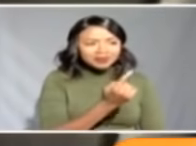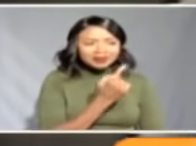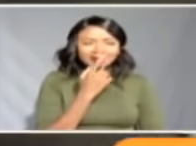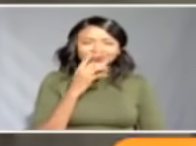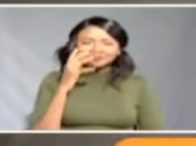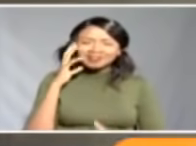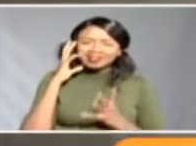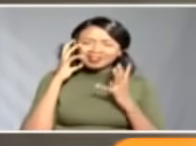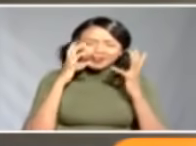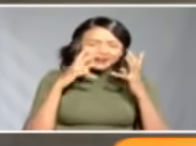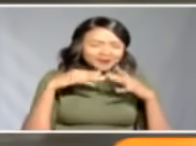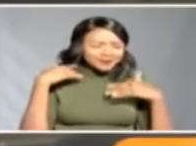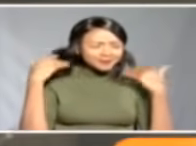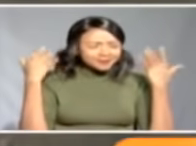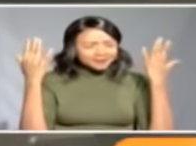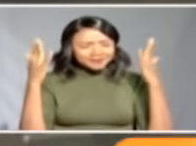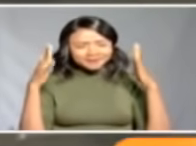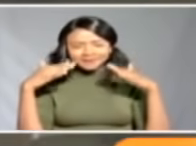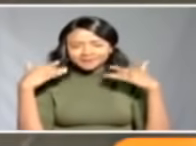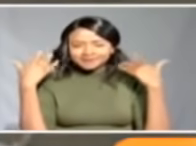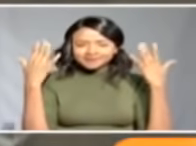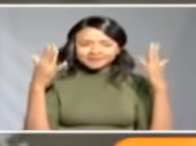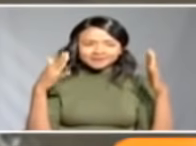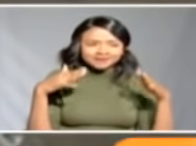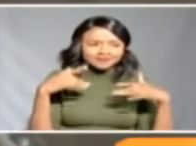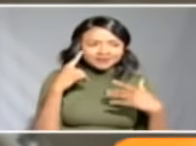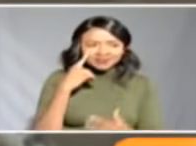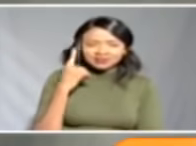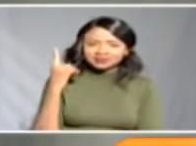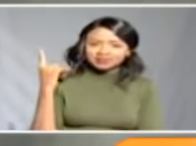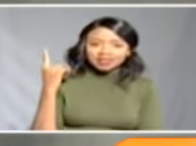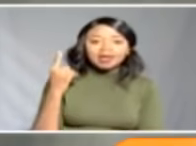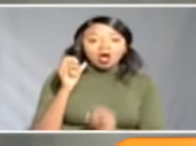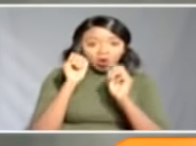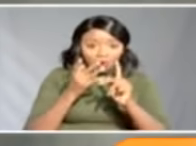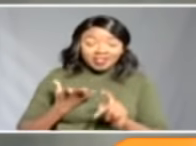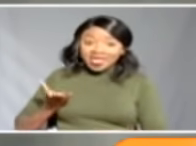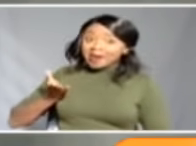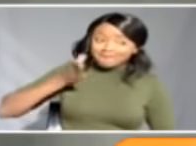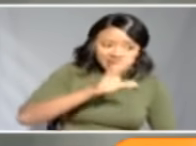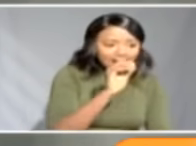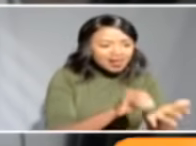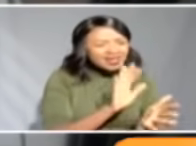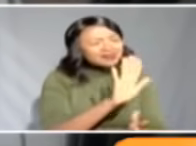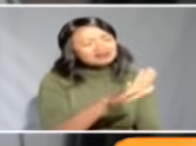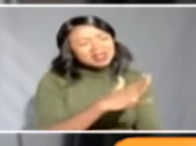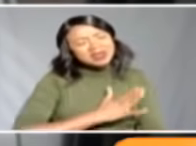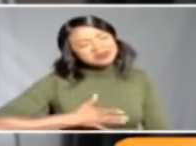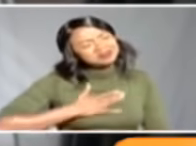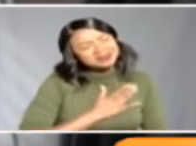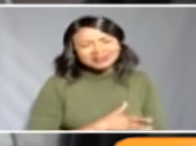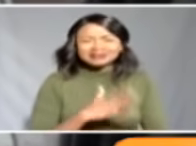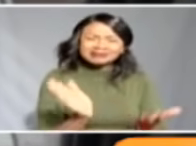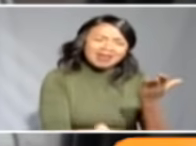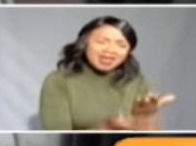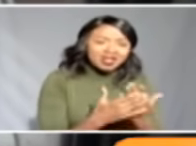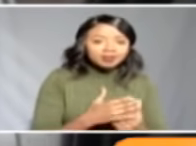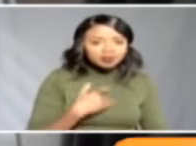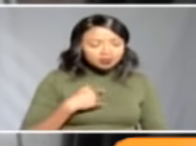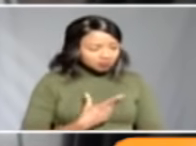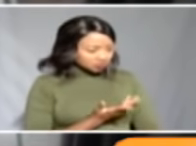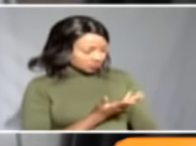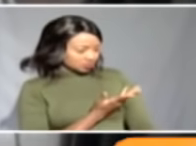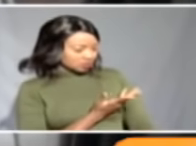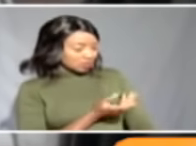disturbed. We send her back on a different day. Si unisaidie mama, unielezee bila. Nilishakwambia kitu ya